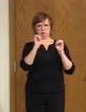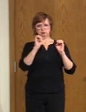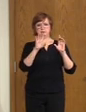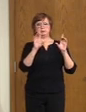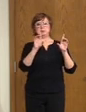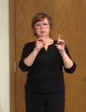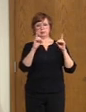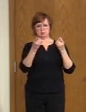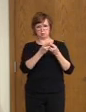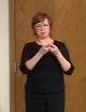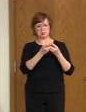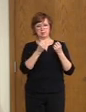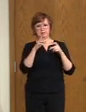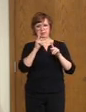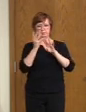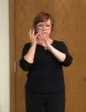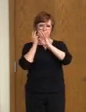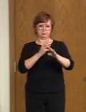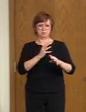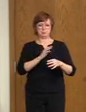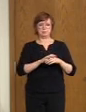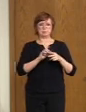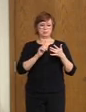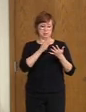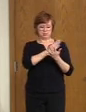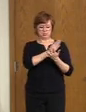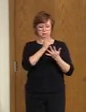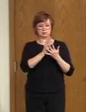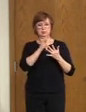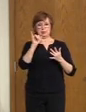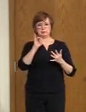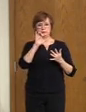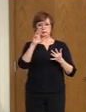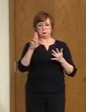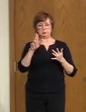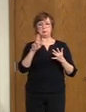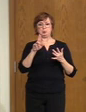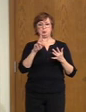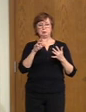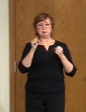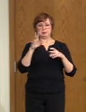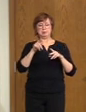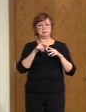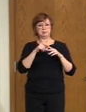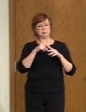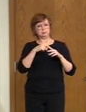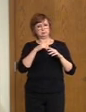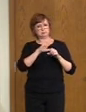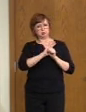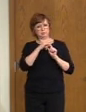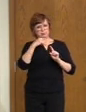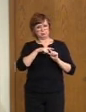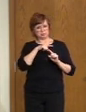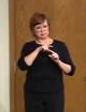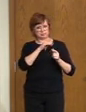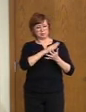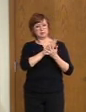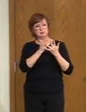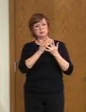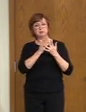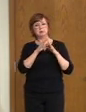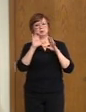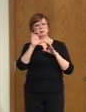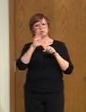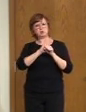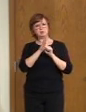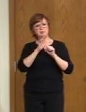throughput on a daily basis. Our intensive care units, where we have a number of COVID-positive people. We have COVID wards throughout